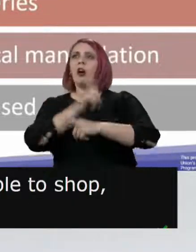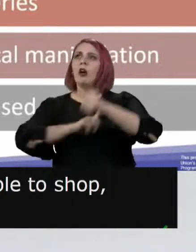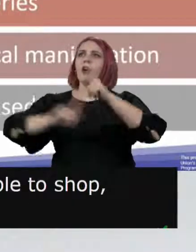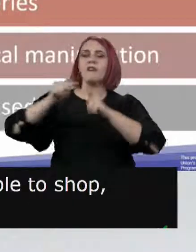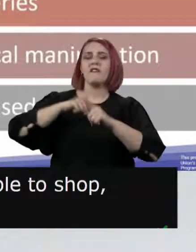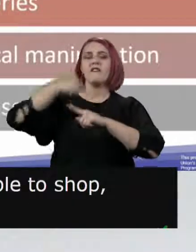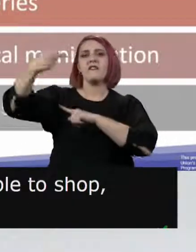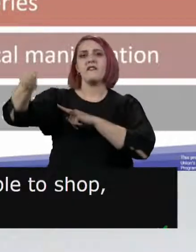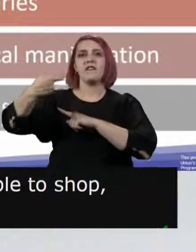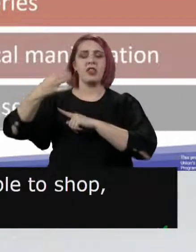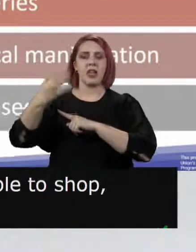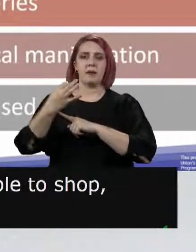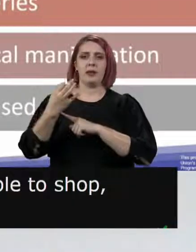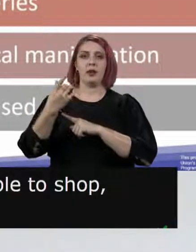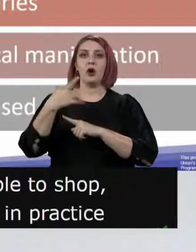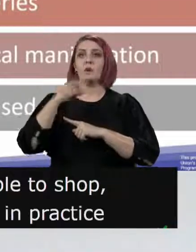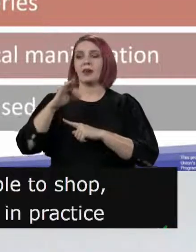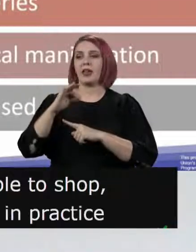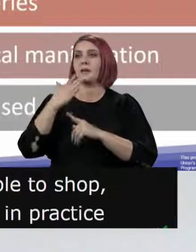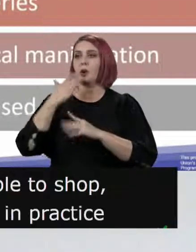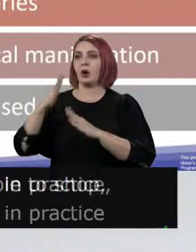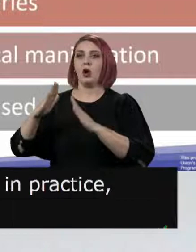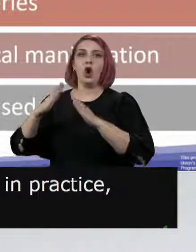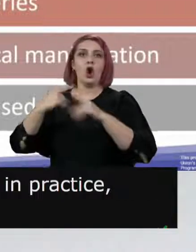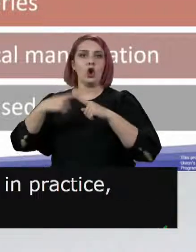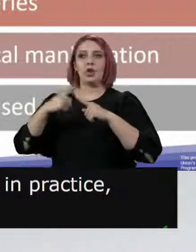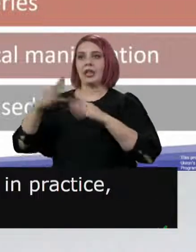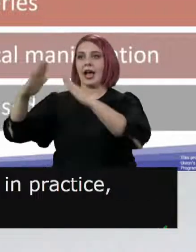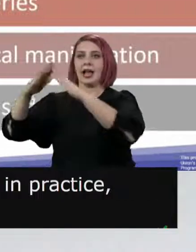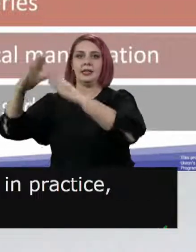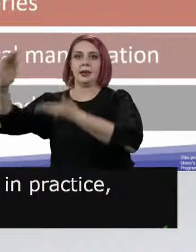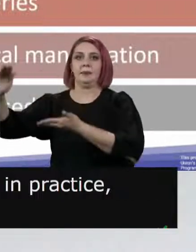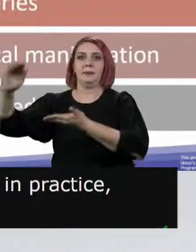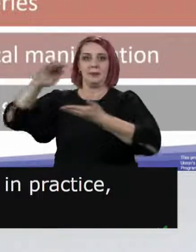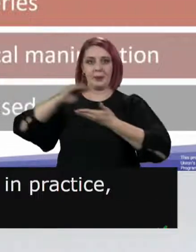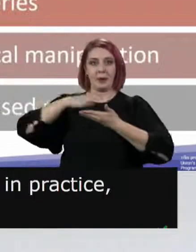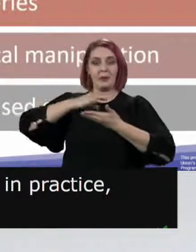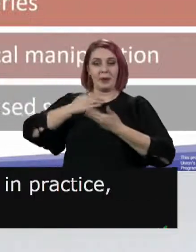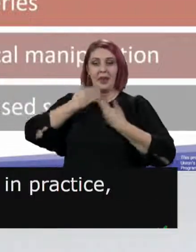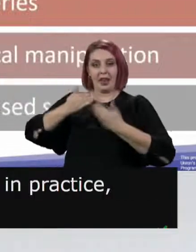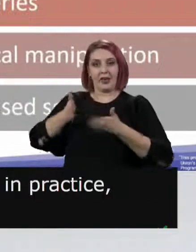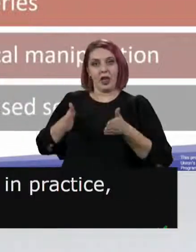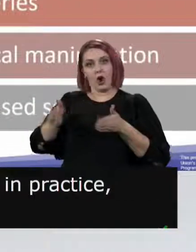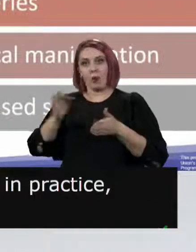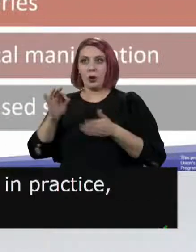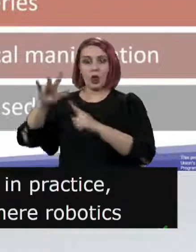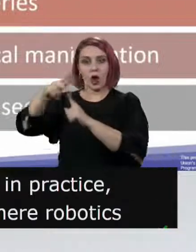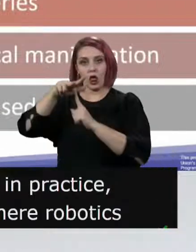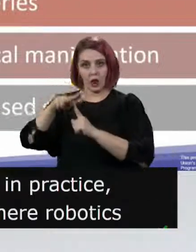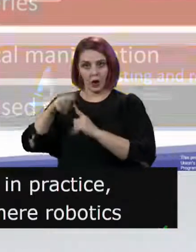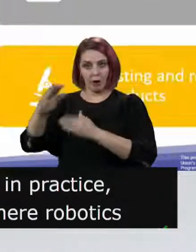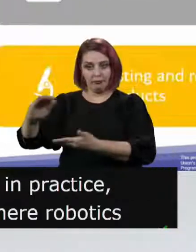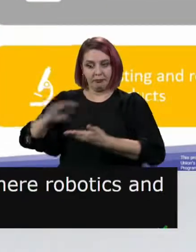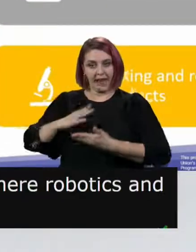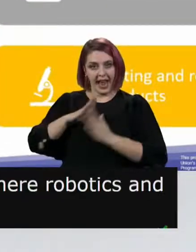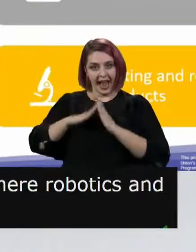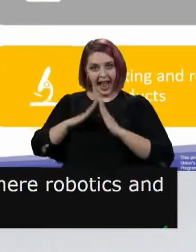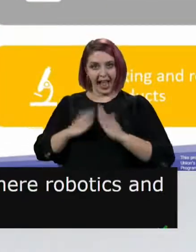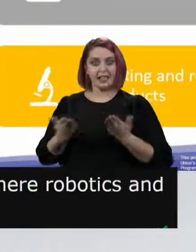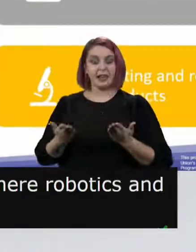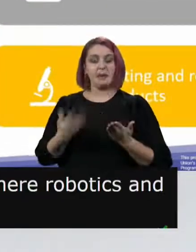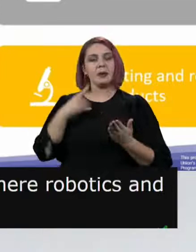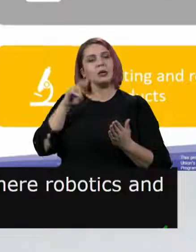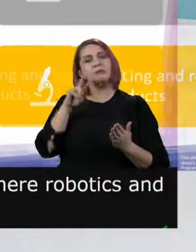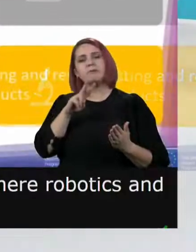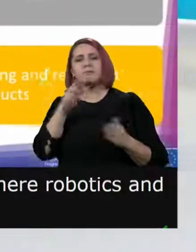actually, we're going to look at some examples where robotics and drones have an impact on journey.